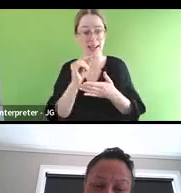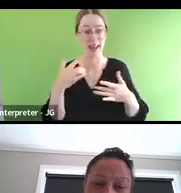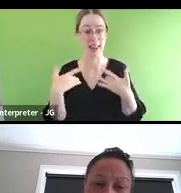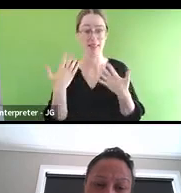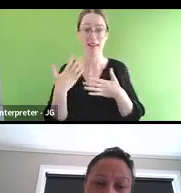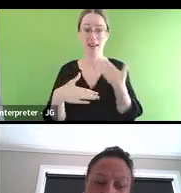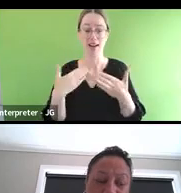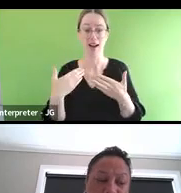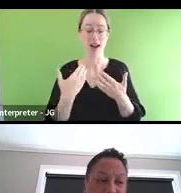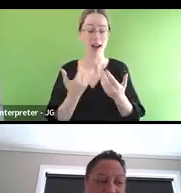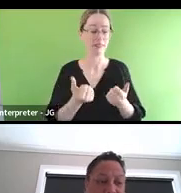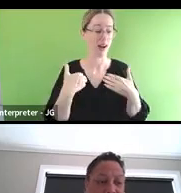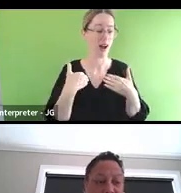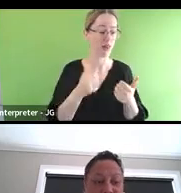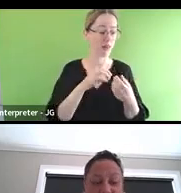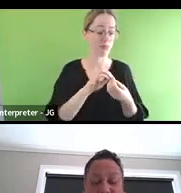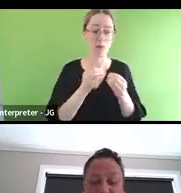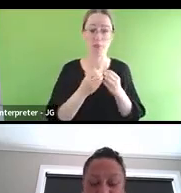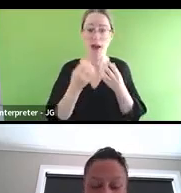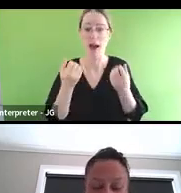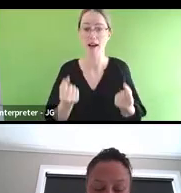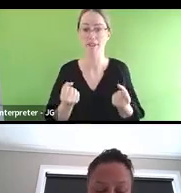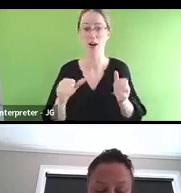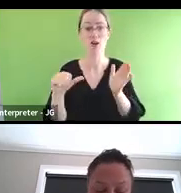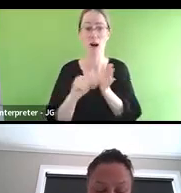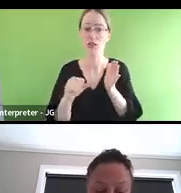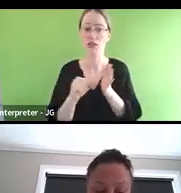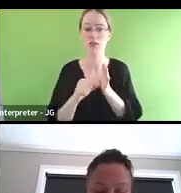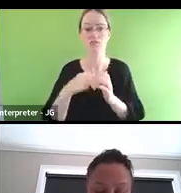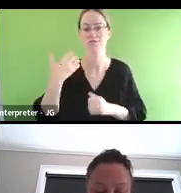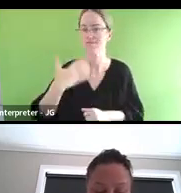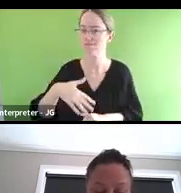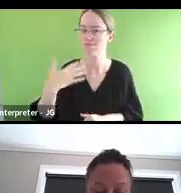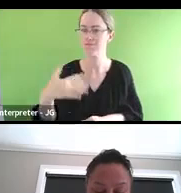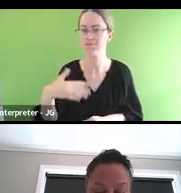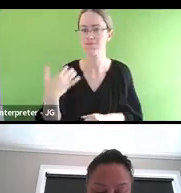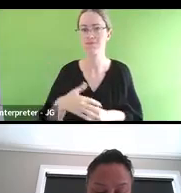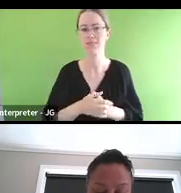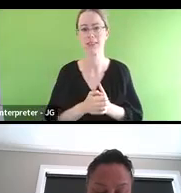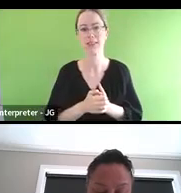got health issues that cost me a lot of money.